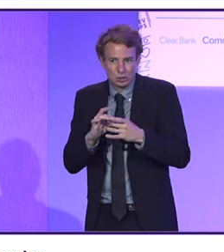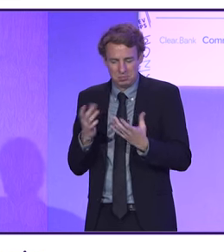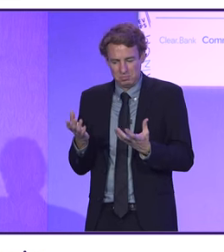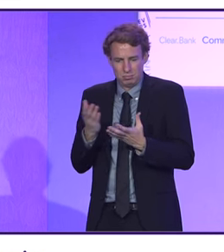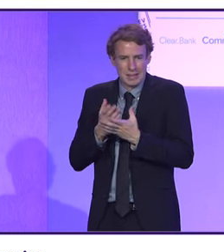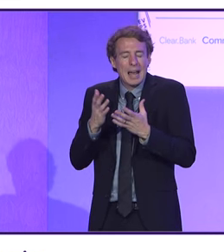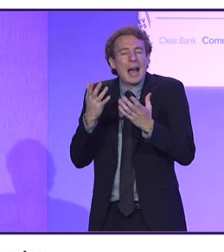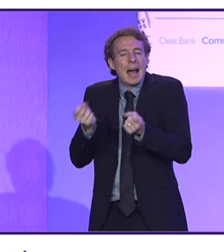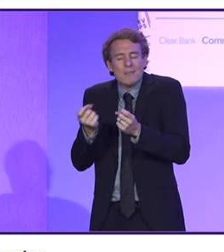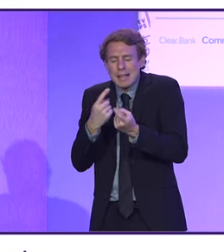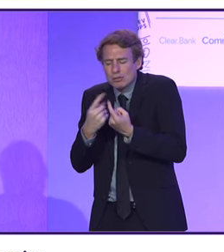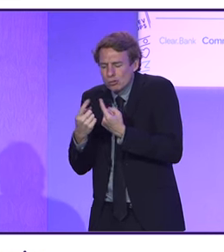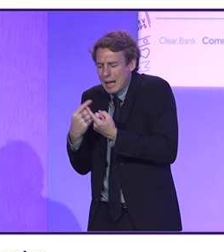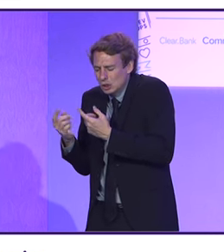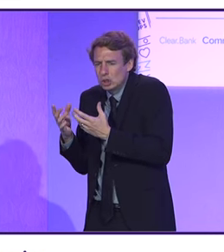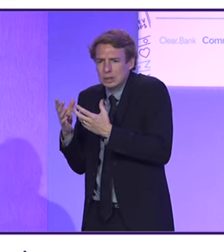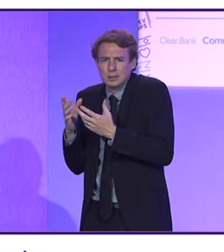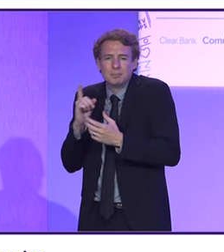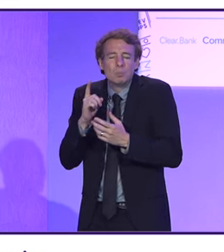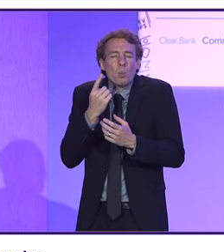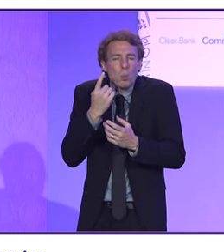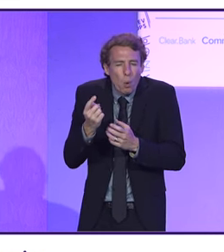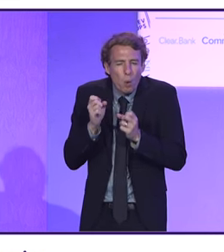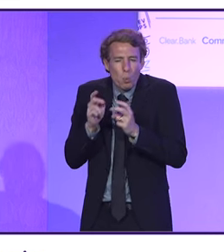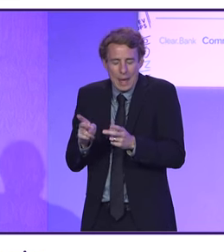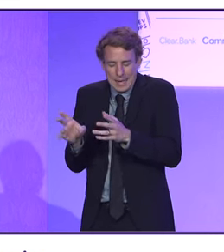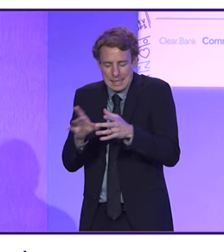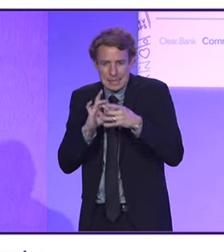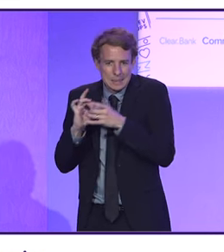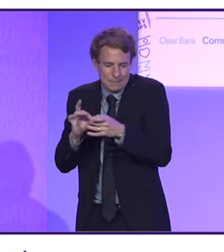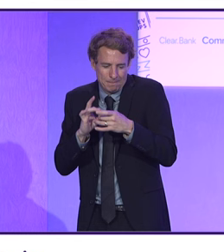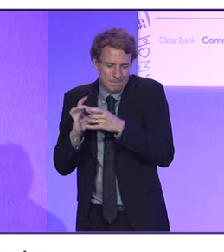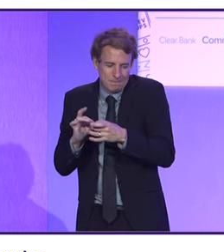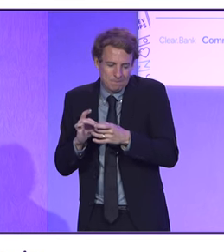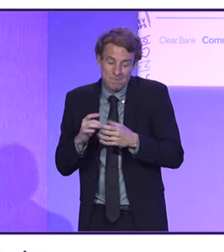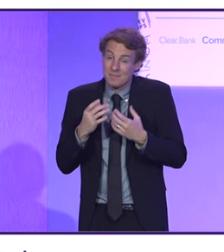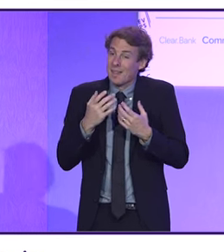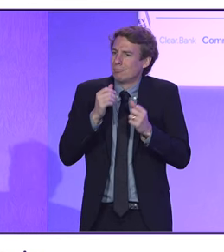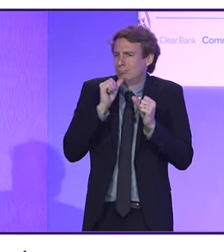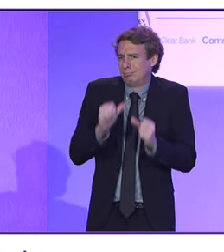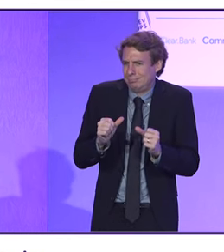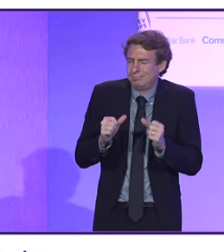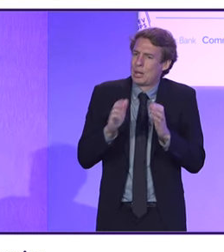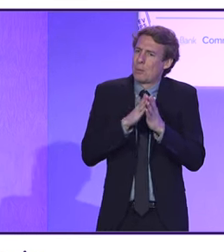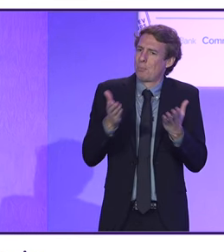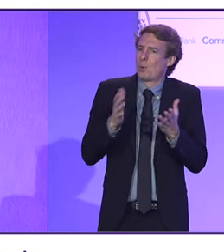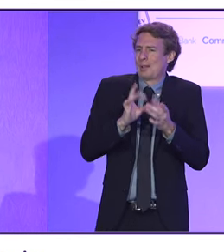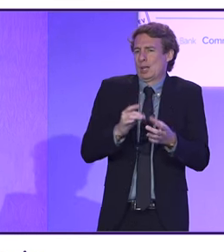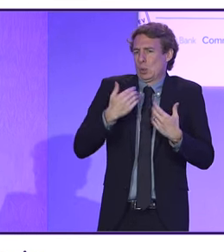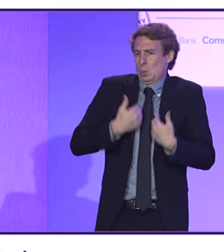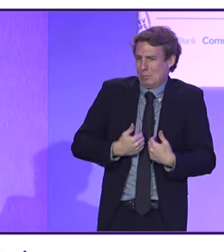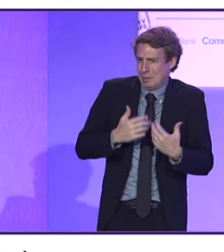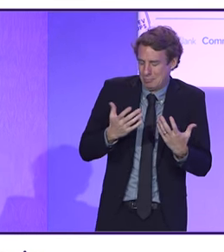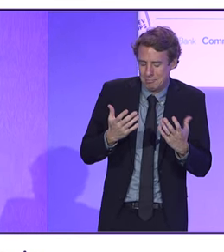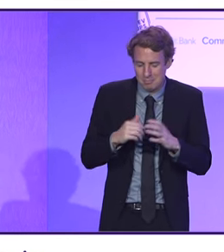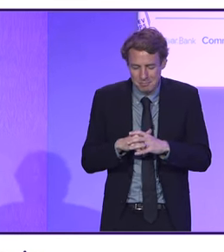mode. And I'm grateful to the Team Topologies book for taking things that we've been doing for years and putting form around it, putting